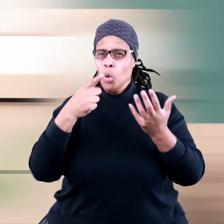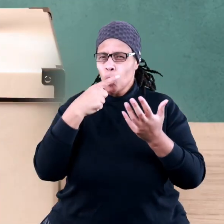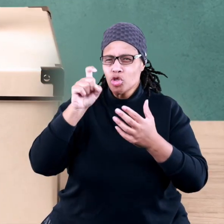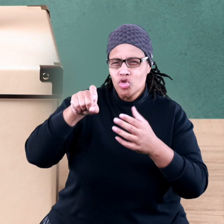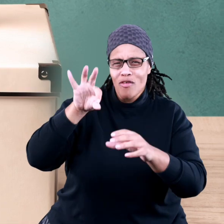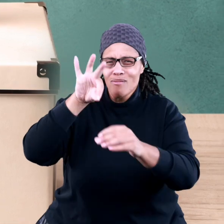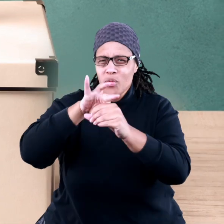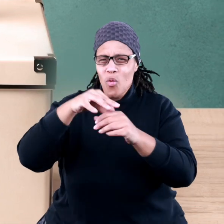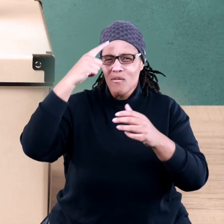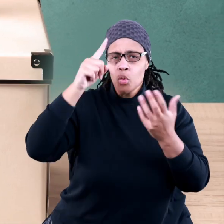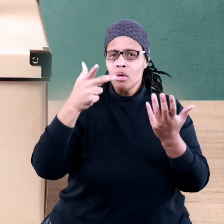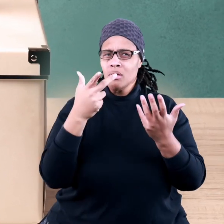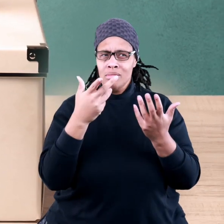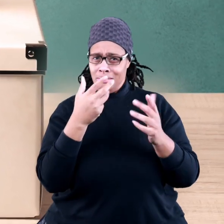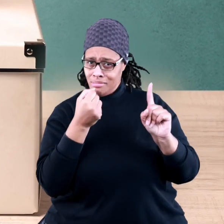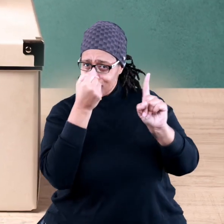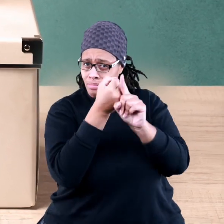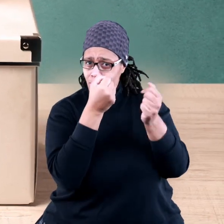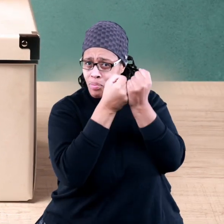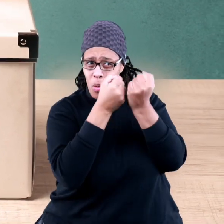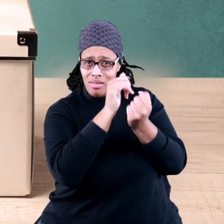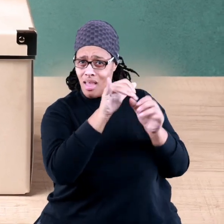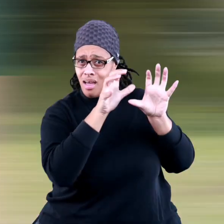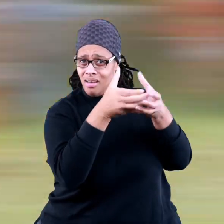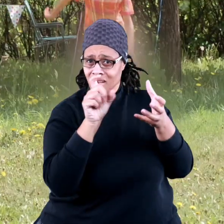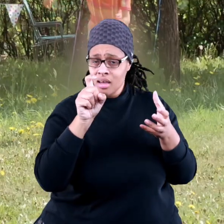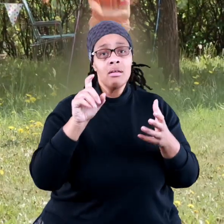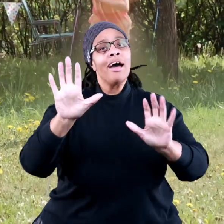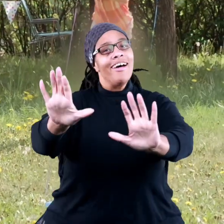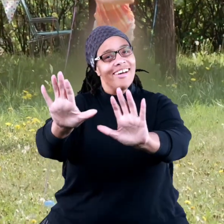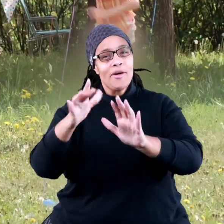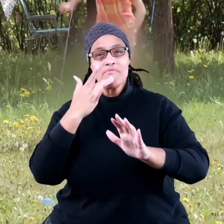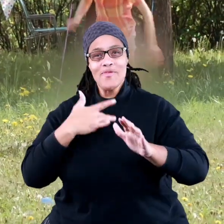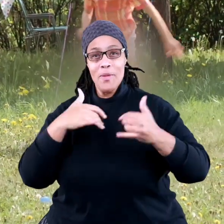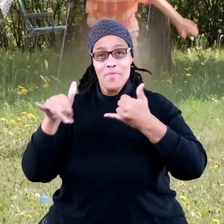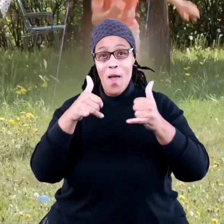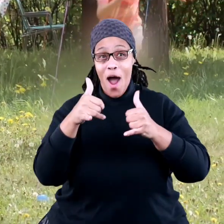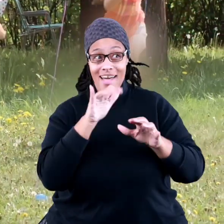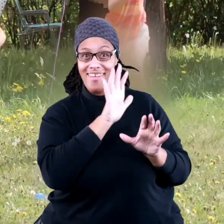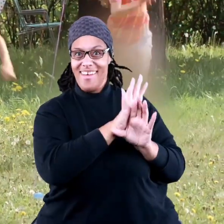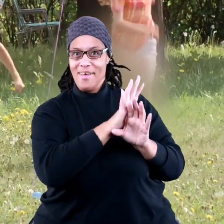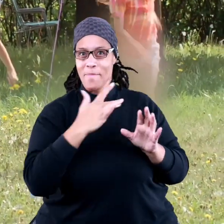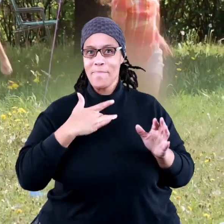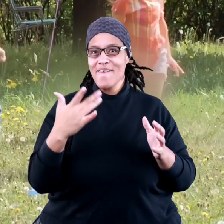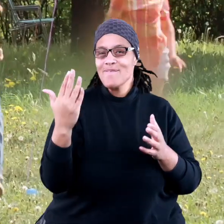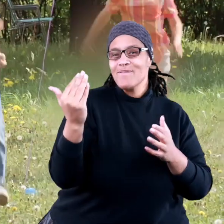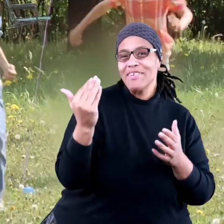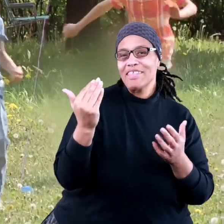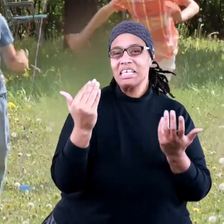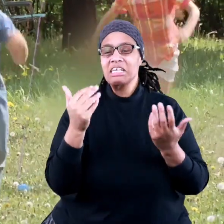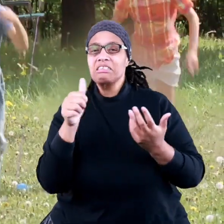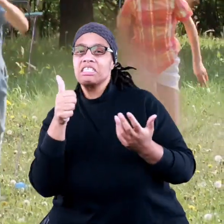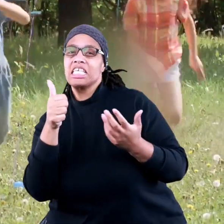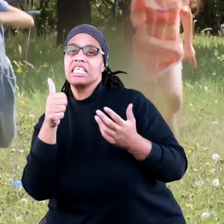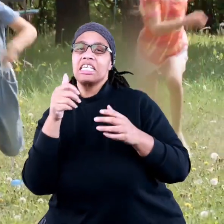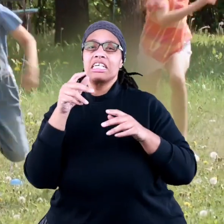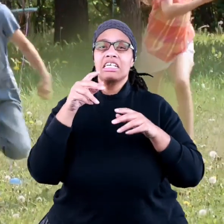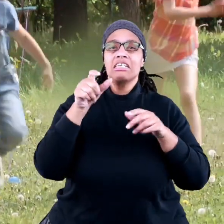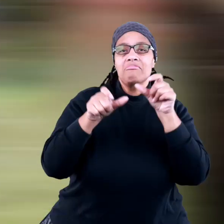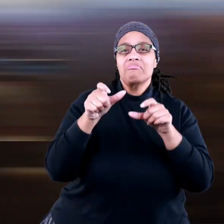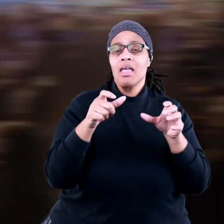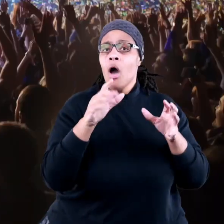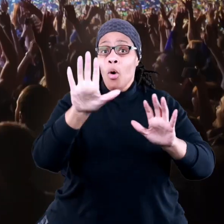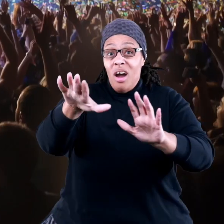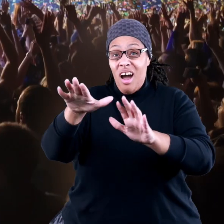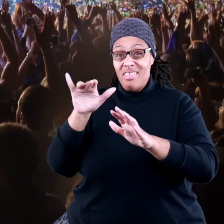out there they should vote for if they support that party. Unlike a birthday party, which might have 10 or 15 friends in